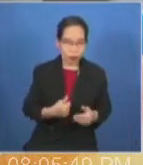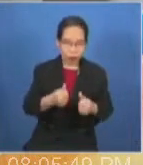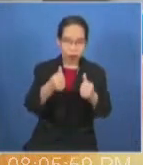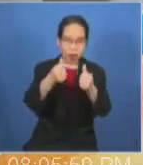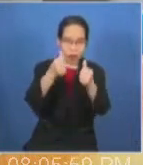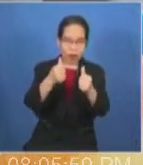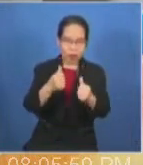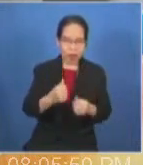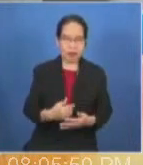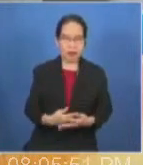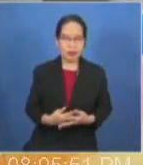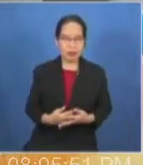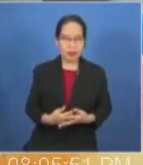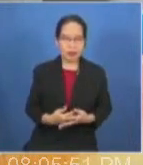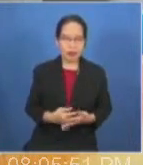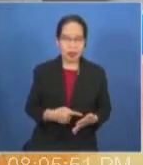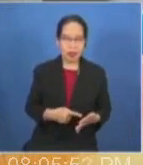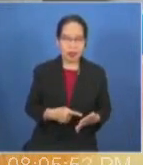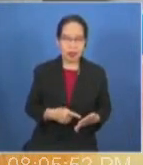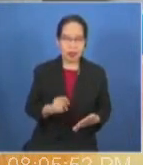needs.